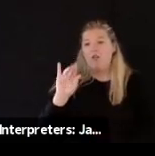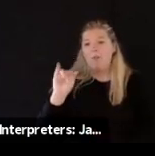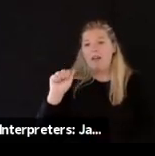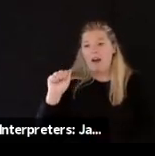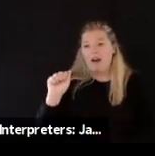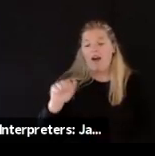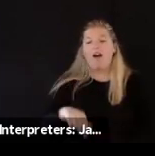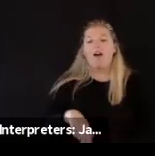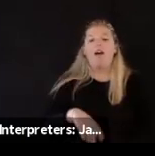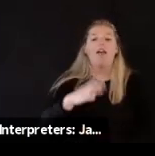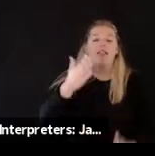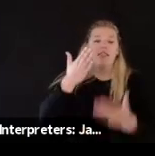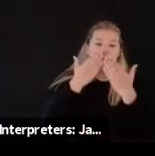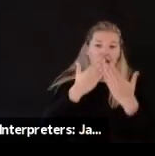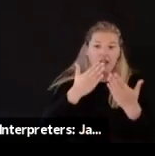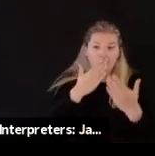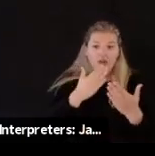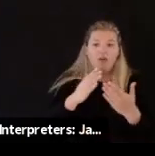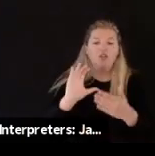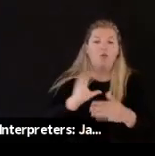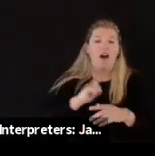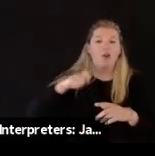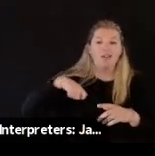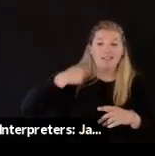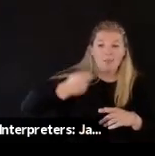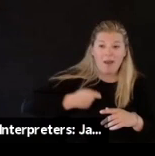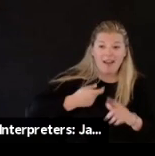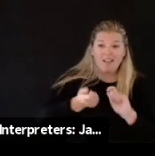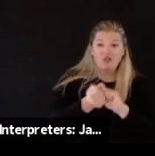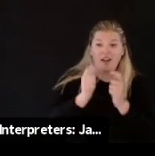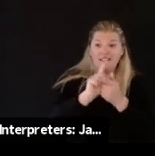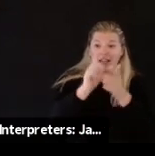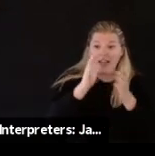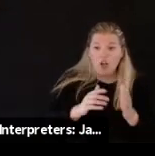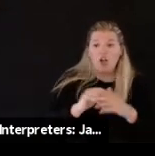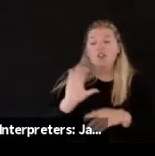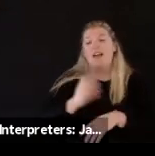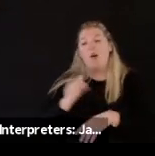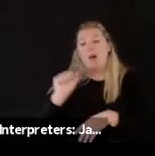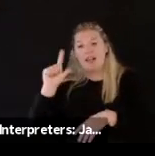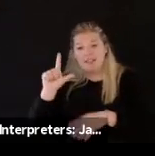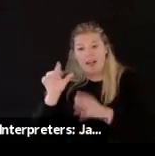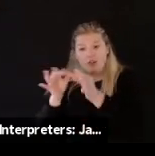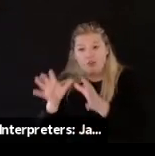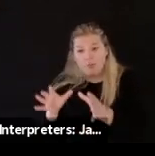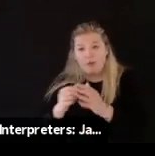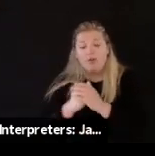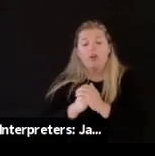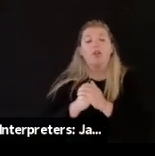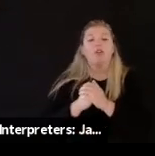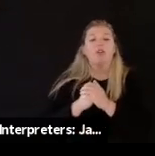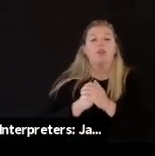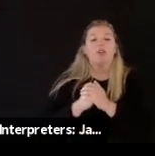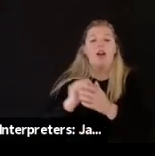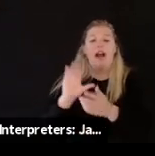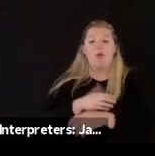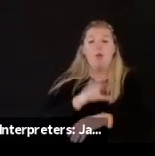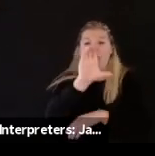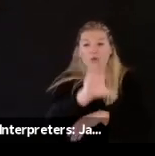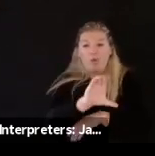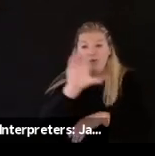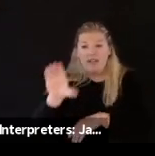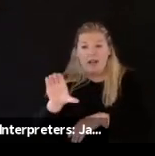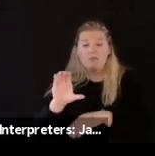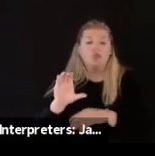to our Spanish translators, our ASL interpreters, our closed captioning